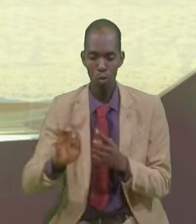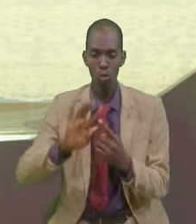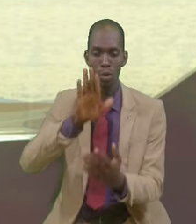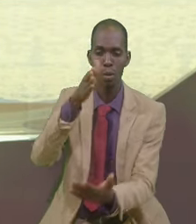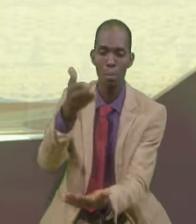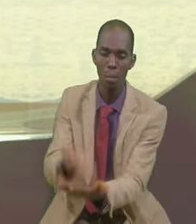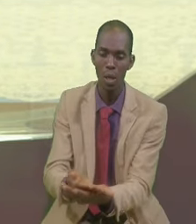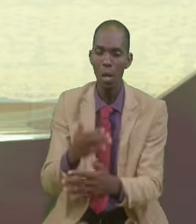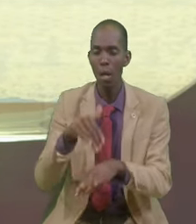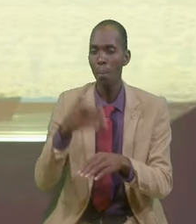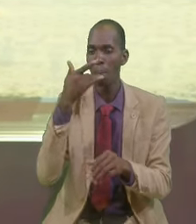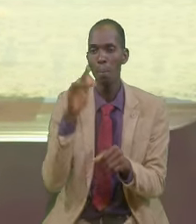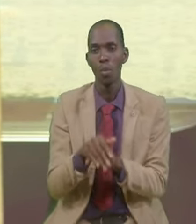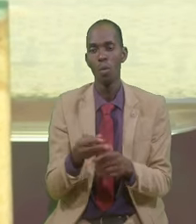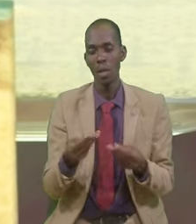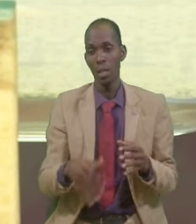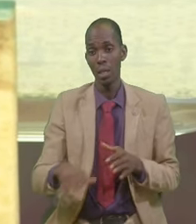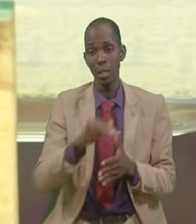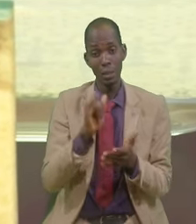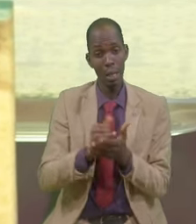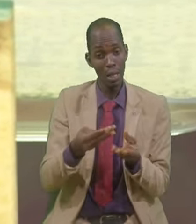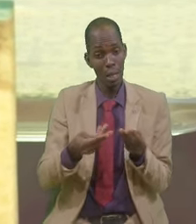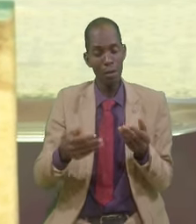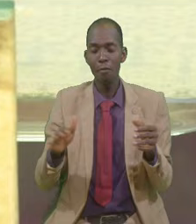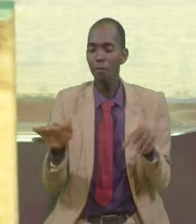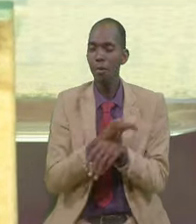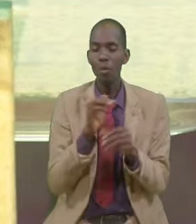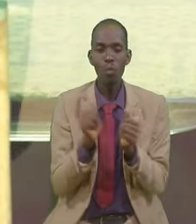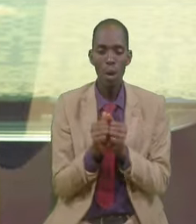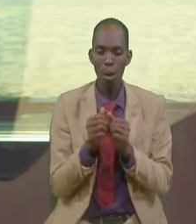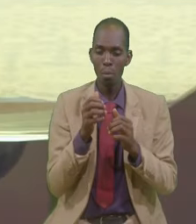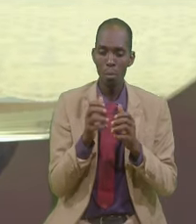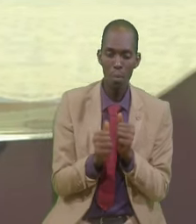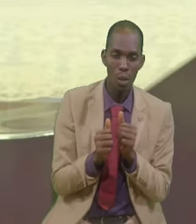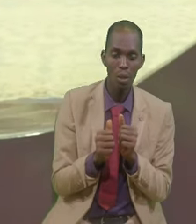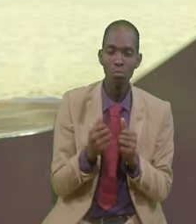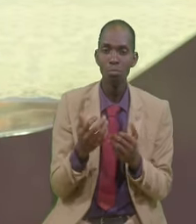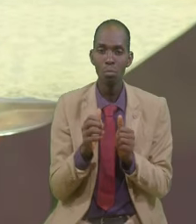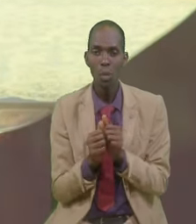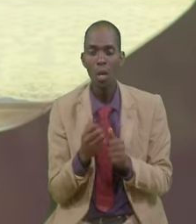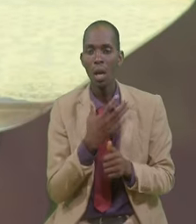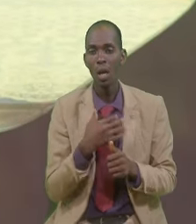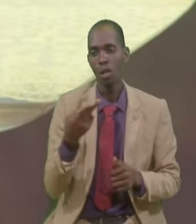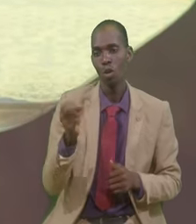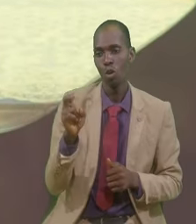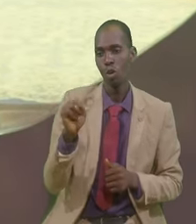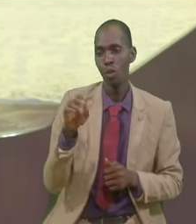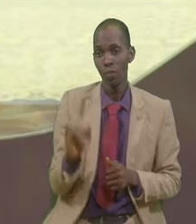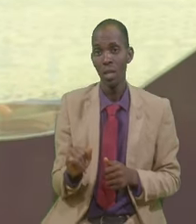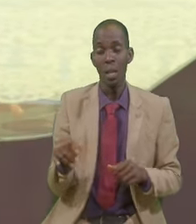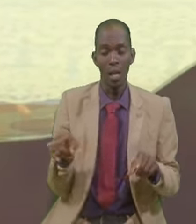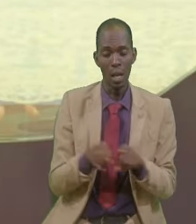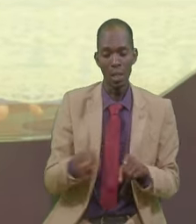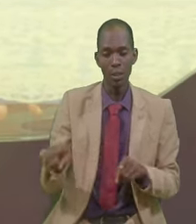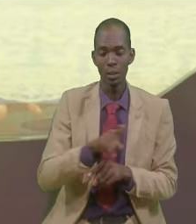land. It was a land flowing with milk and honey. And then as they got to the border, they sent